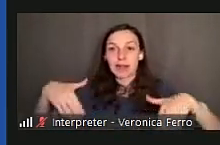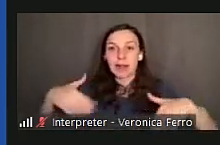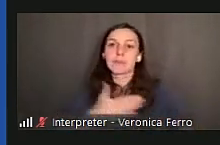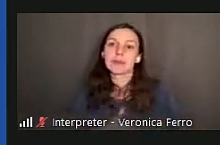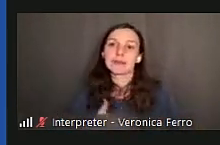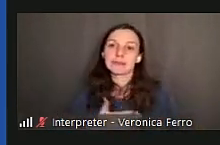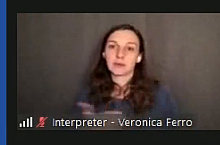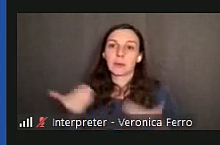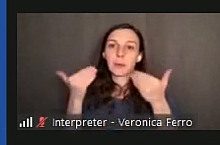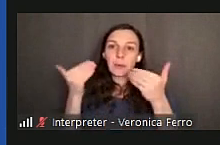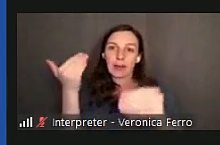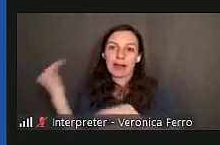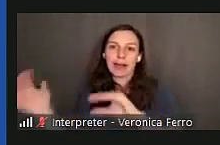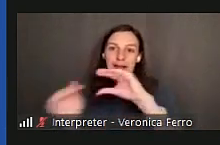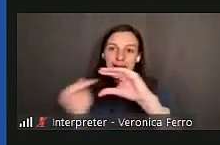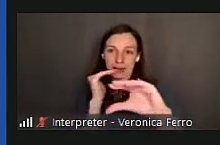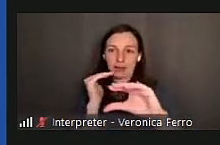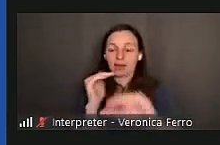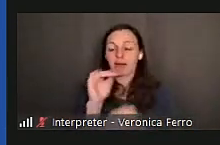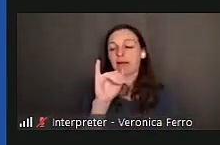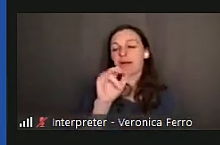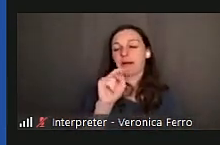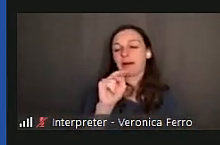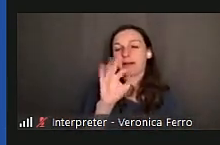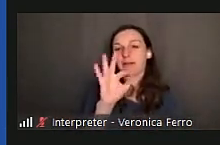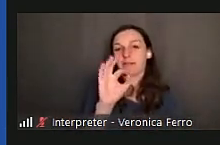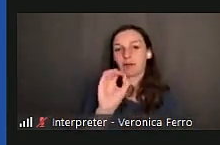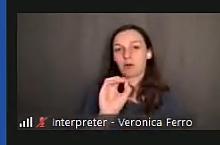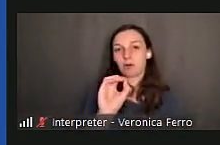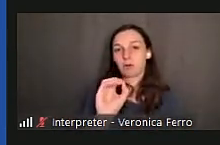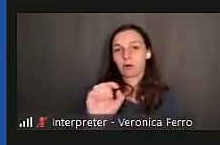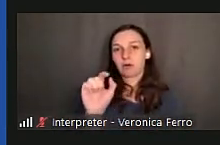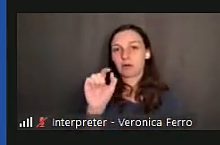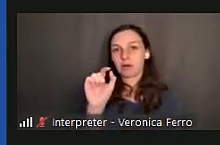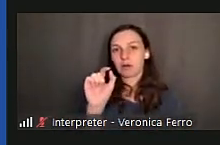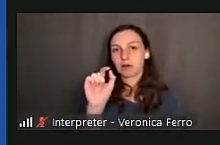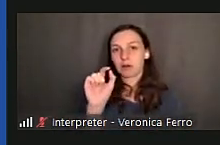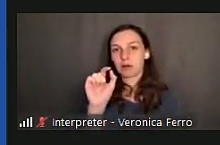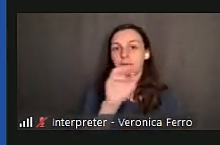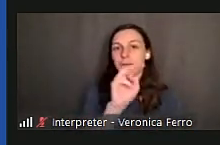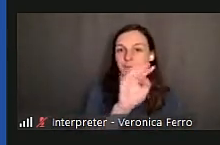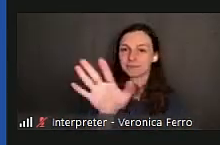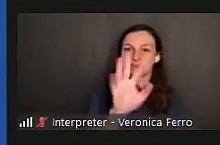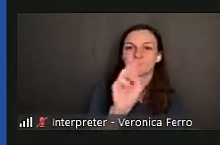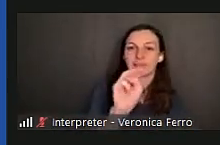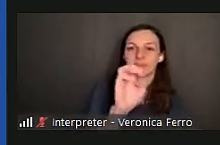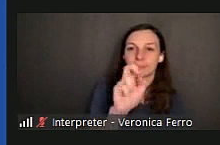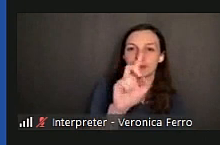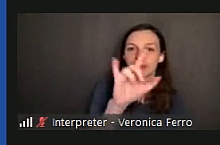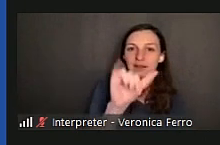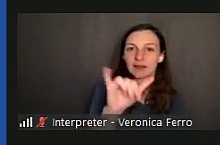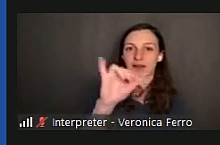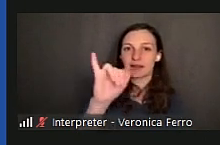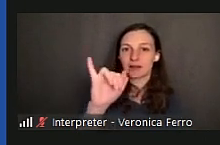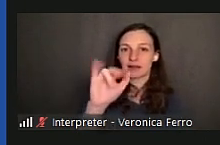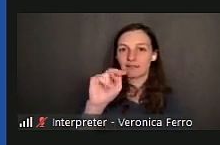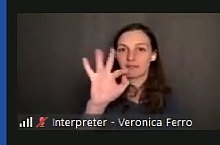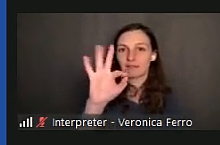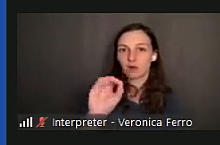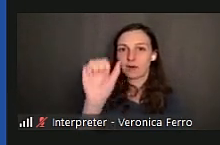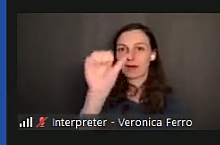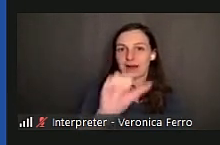media_info@state.co.us. We'll go ahead and start by, let's go ahead with Chris Van Der Veen. Go ahead. Hi, Chris Van Der Veen with Nine